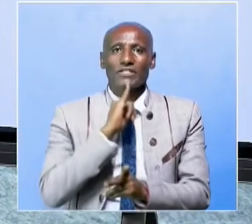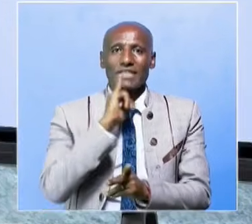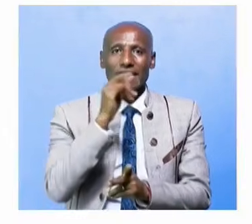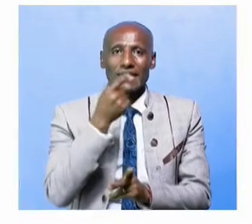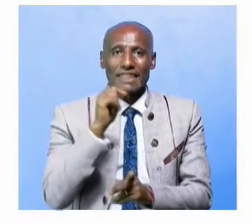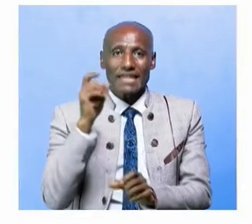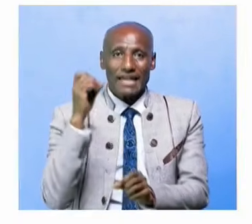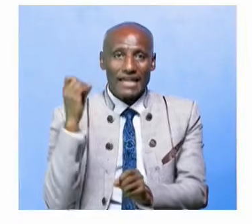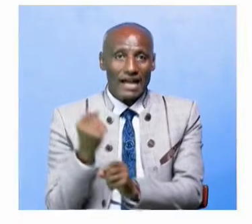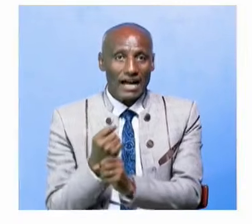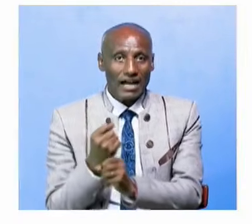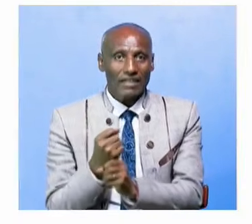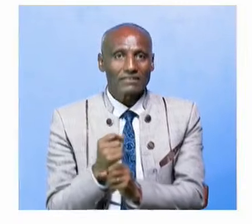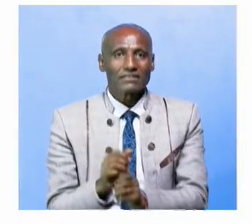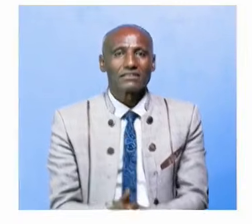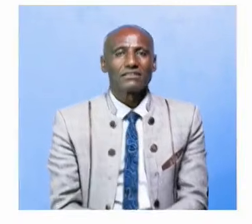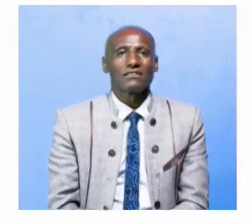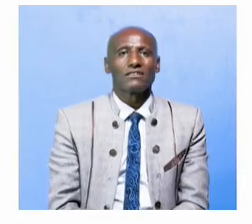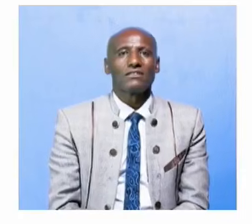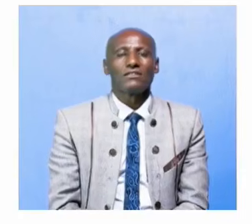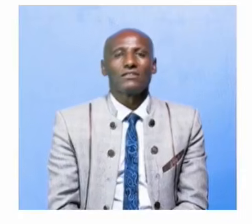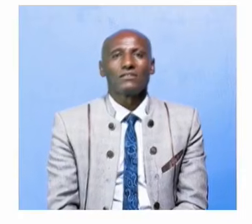act